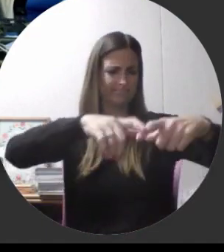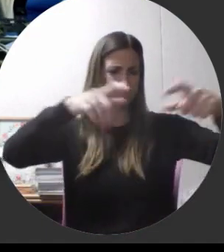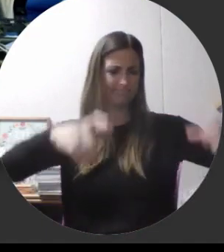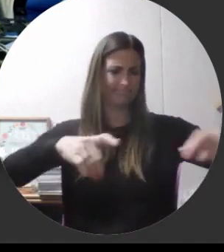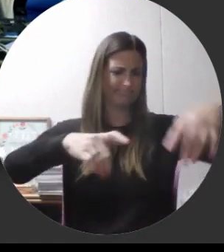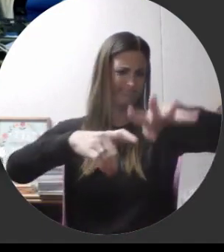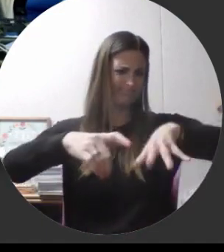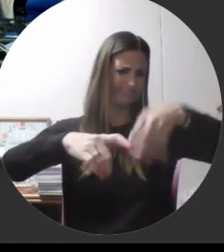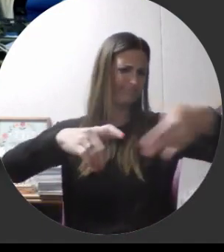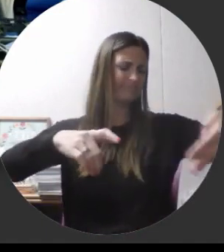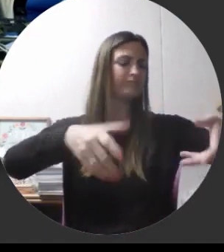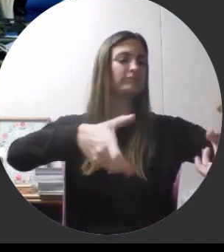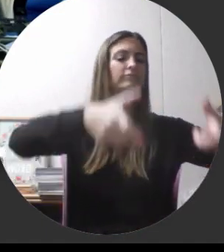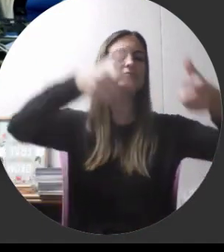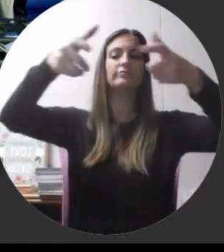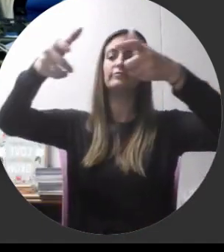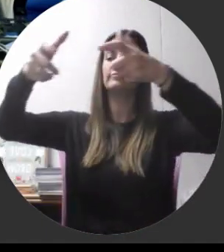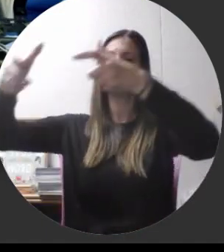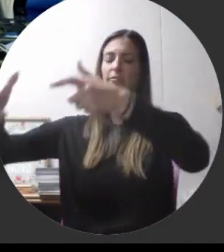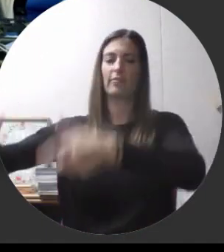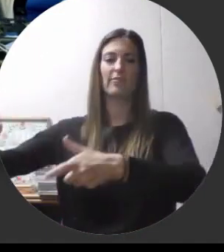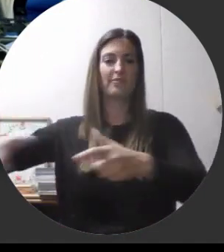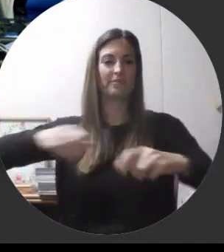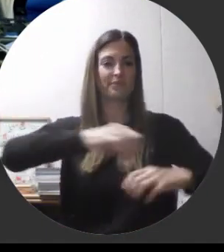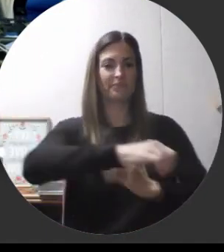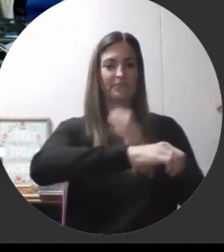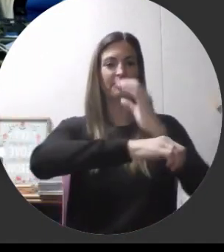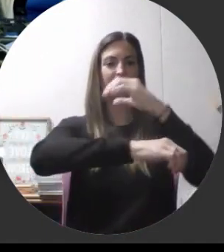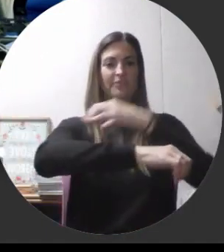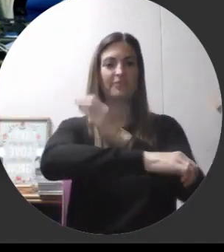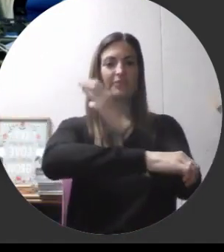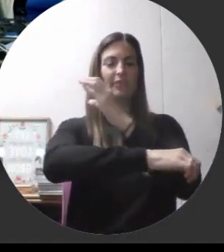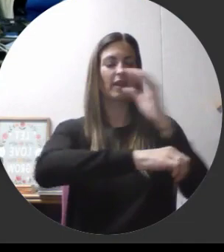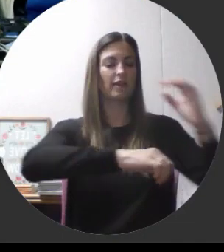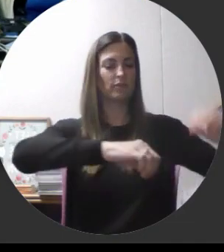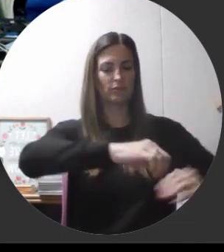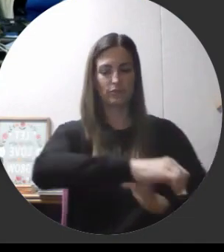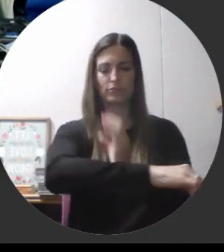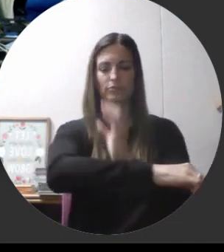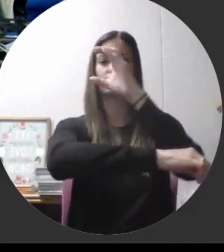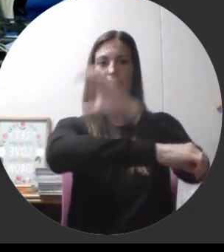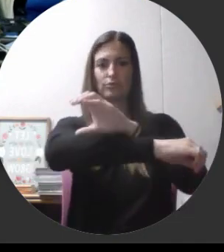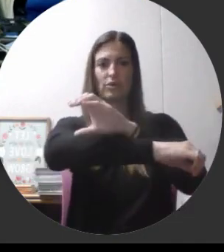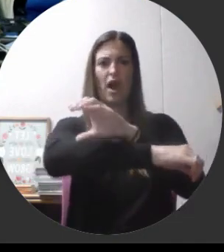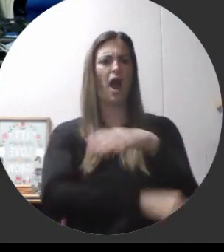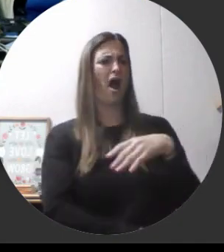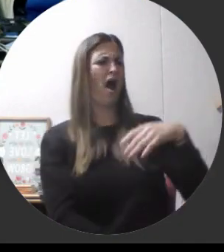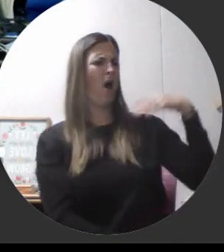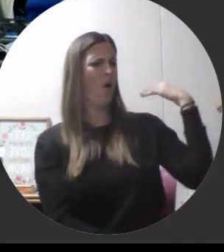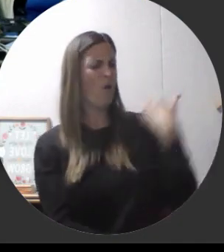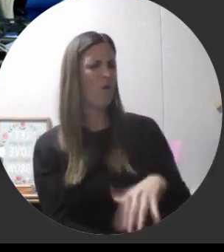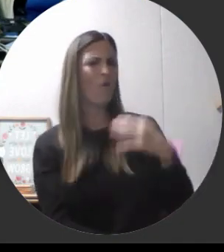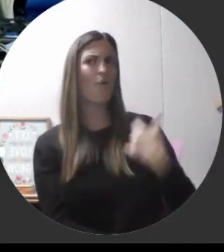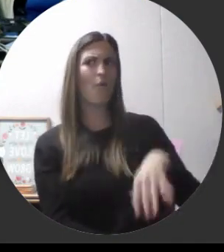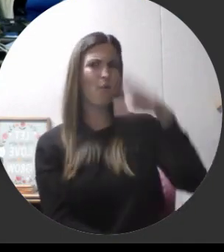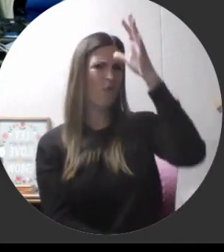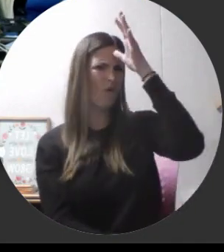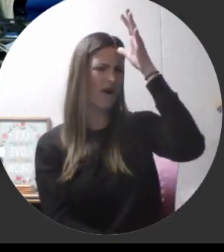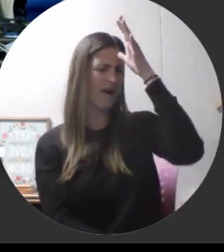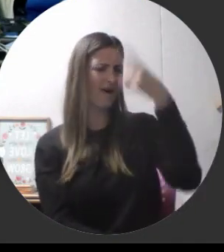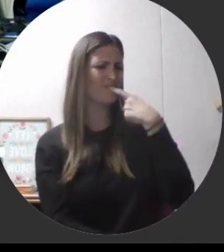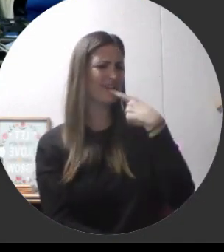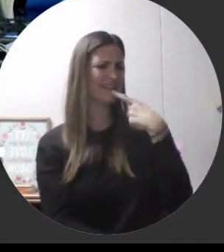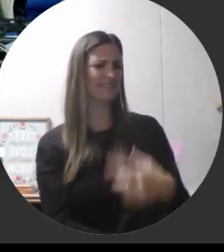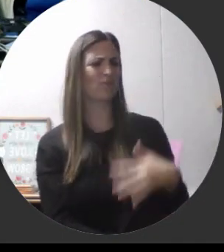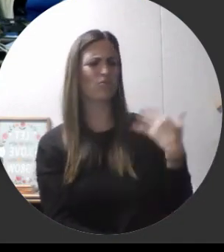said, "Crusoe," and the water horse came and laid his head on the rim of the pond. "Holy mackerel," said Father. "I've sailed the 7